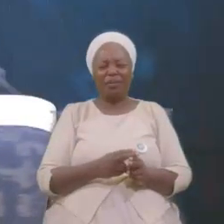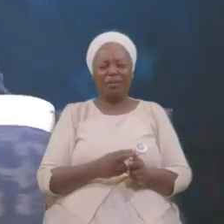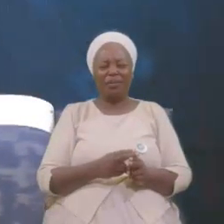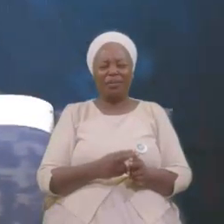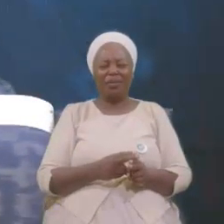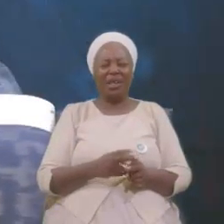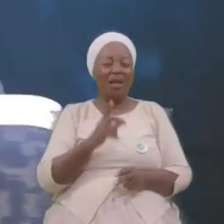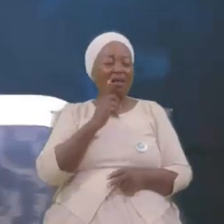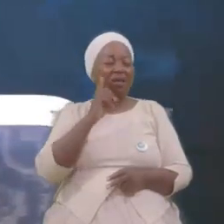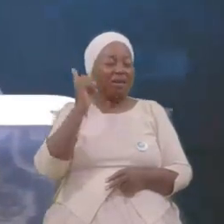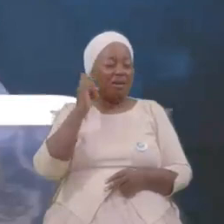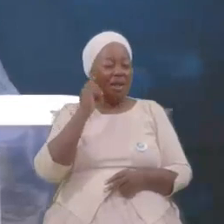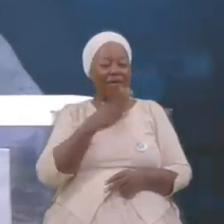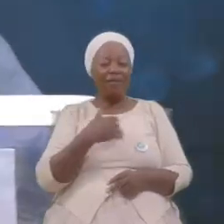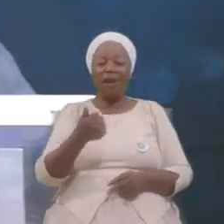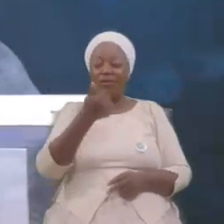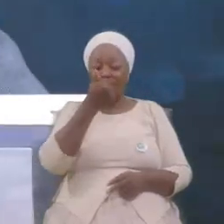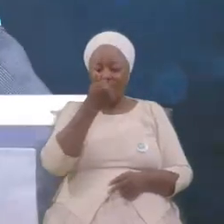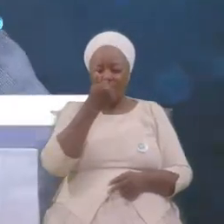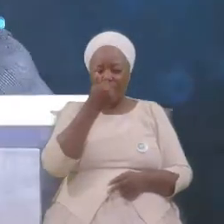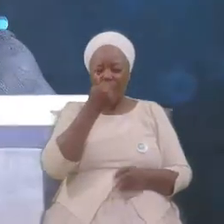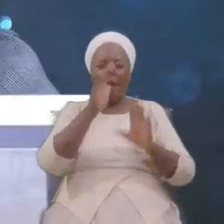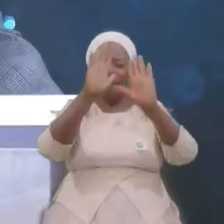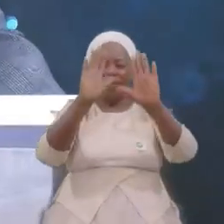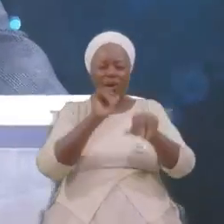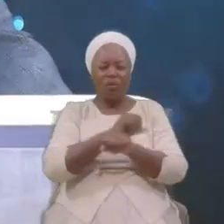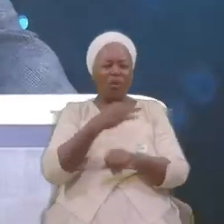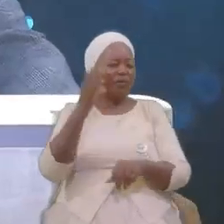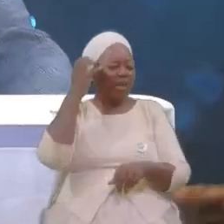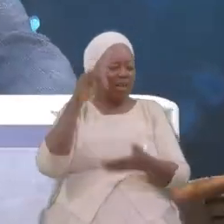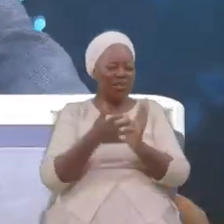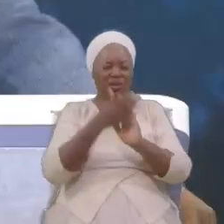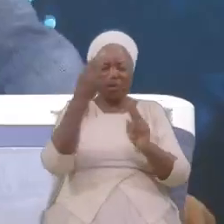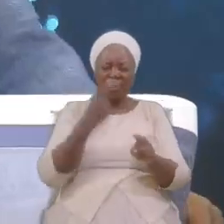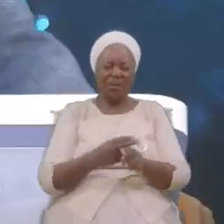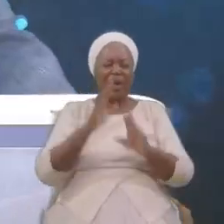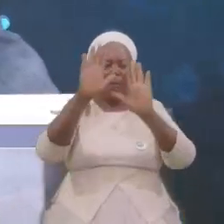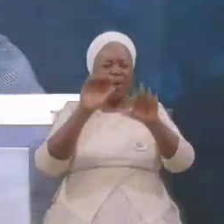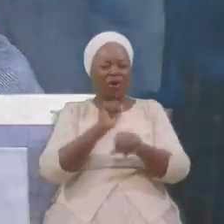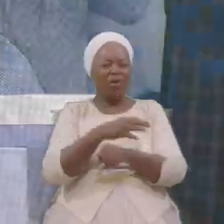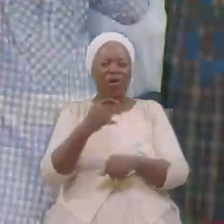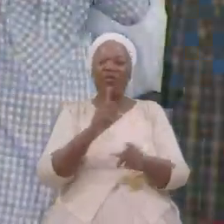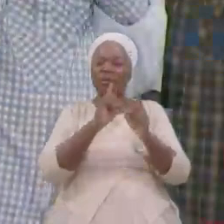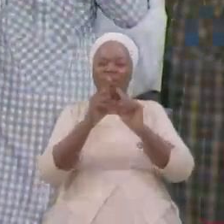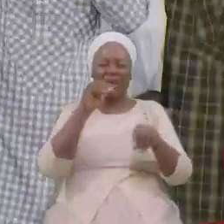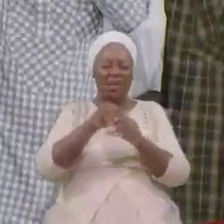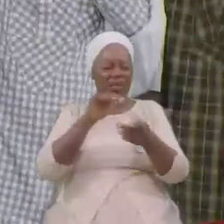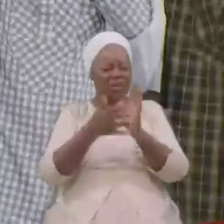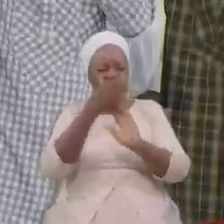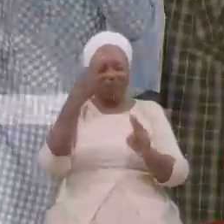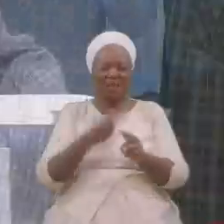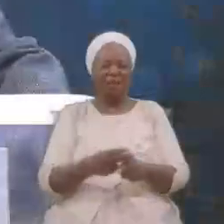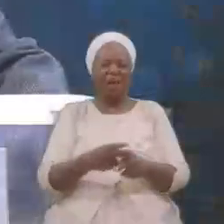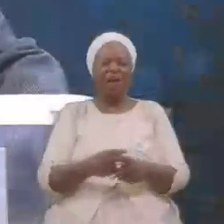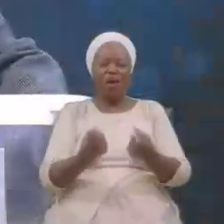Deaf and dumb, miracle of hearing, miracle of speaking, come upon